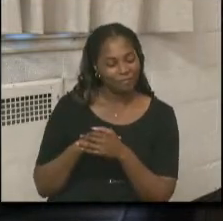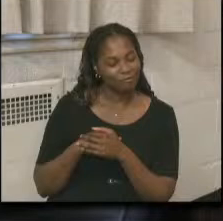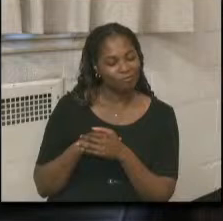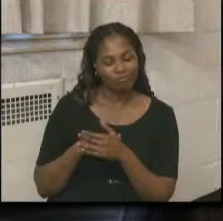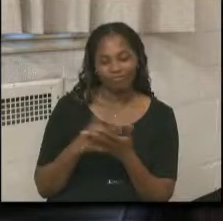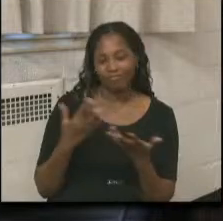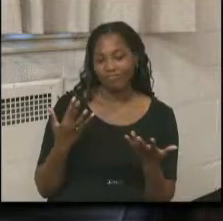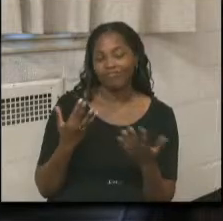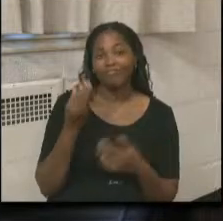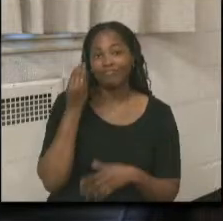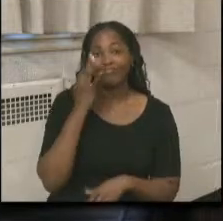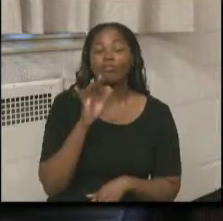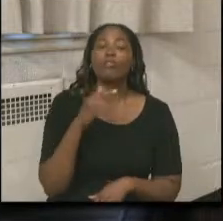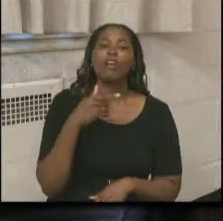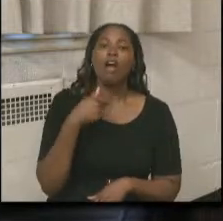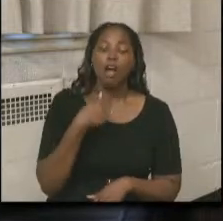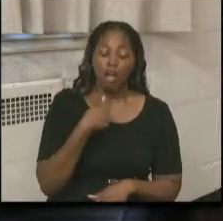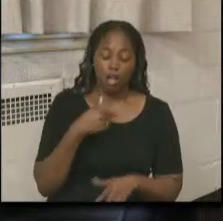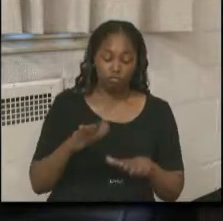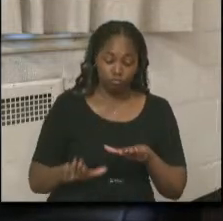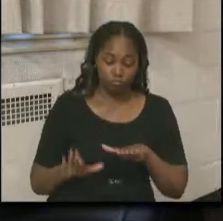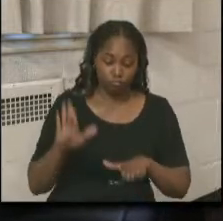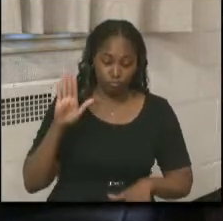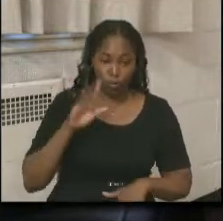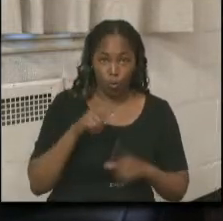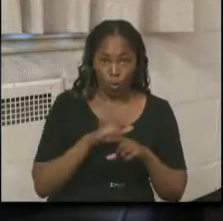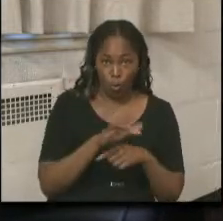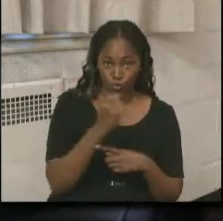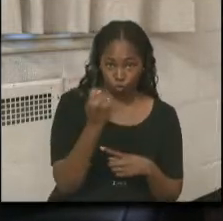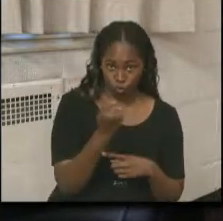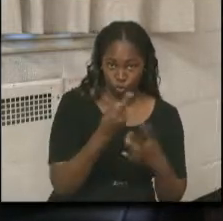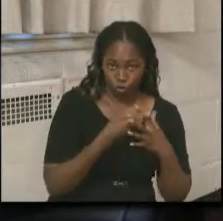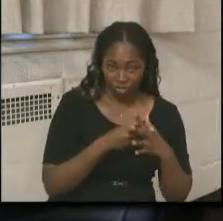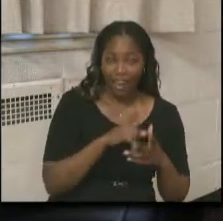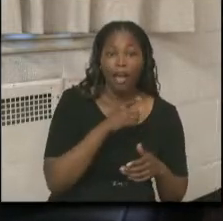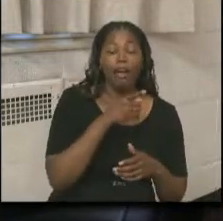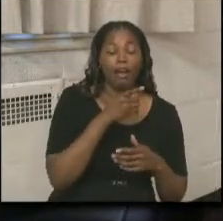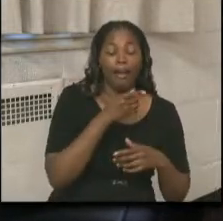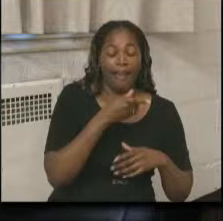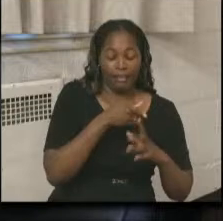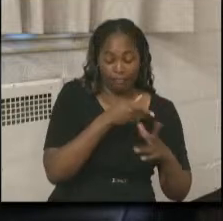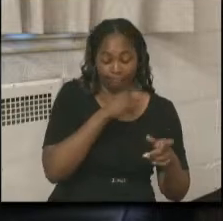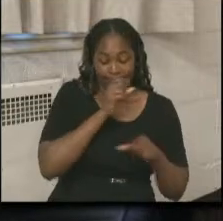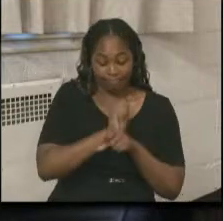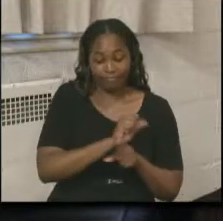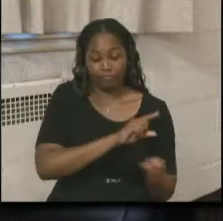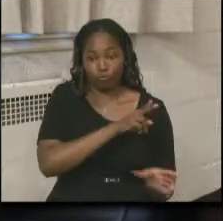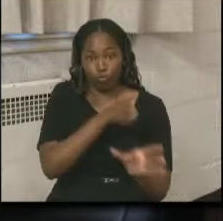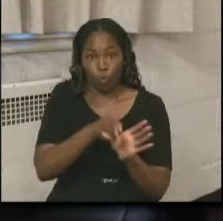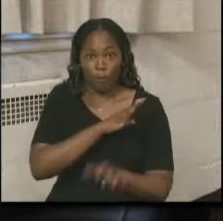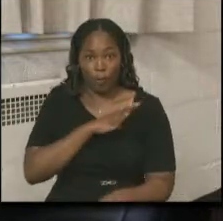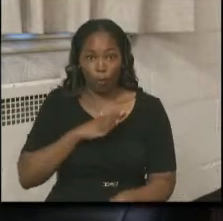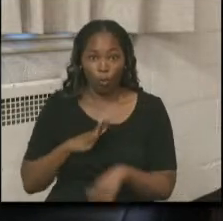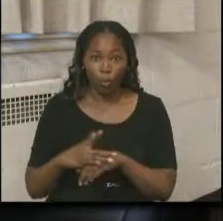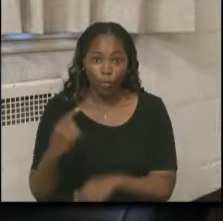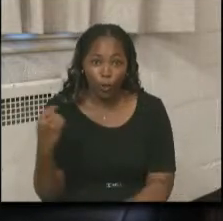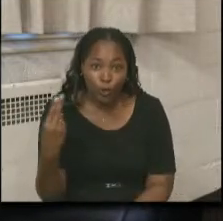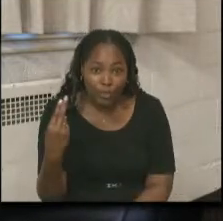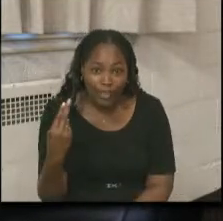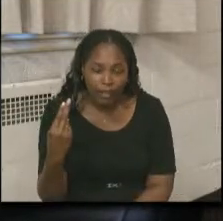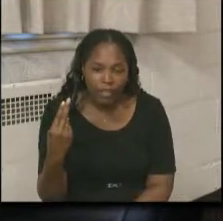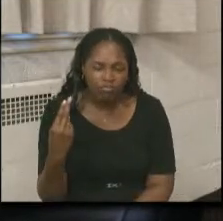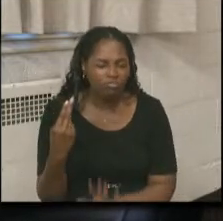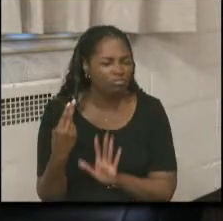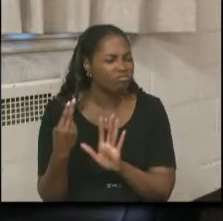I was sworn in on a Tuesday. I had to come to the board on a Thursday. I can't imagine anybody who would pick up the phone